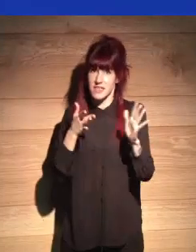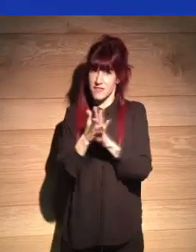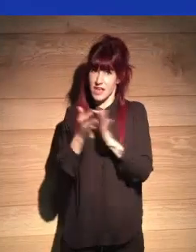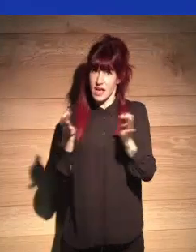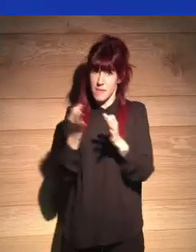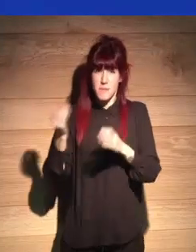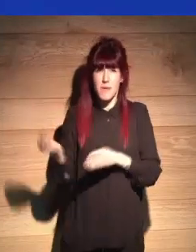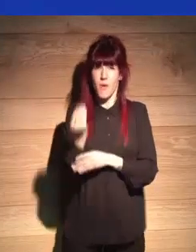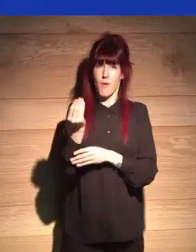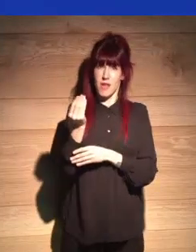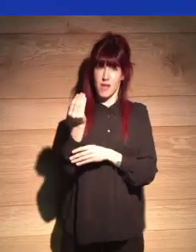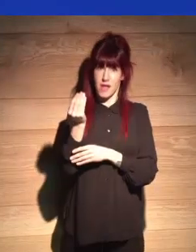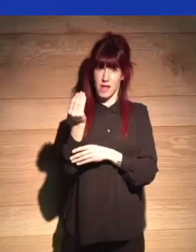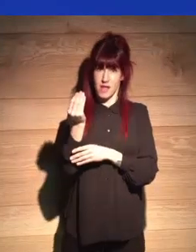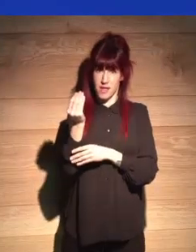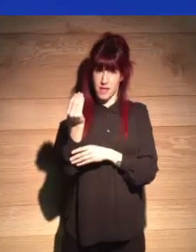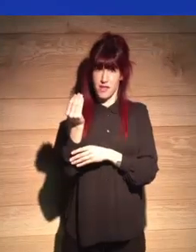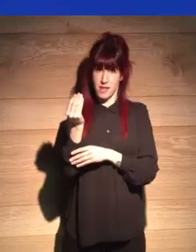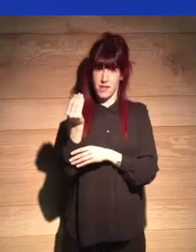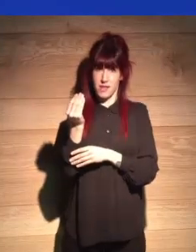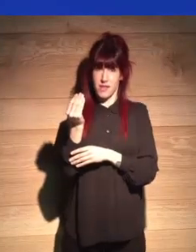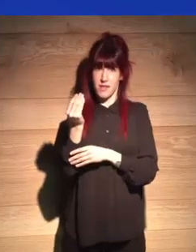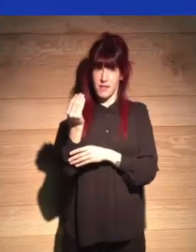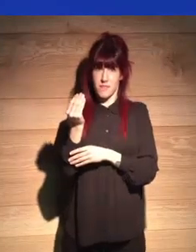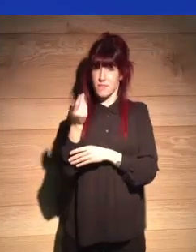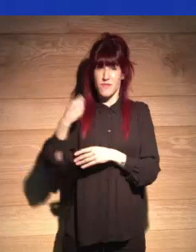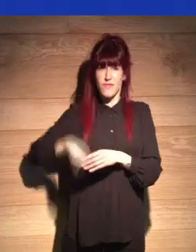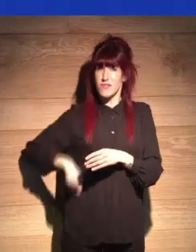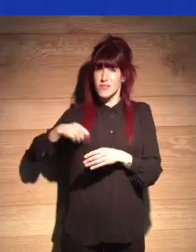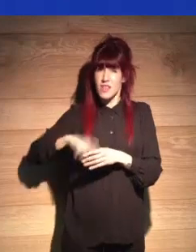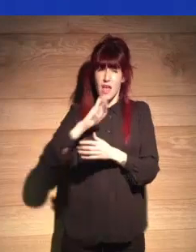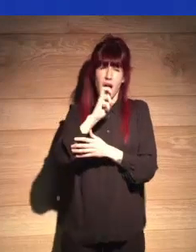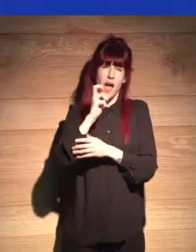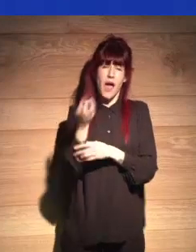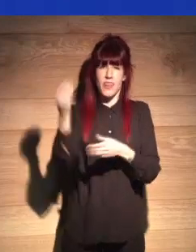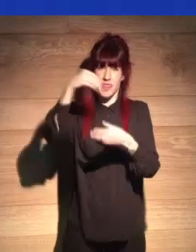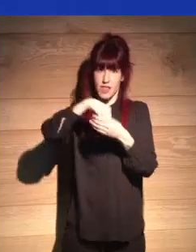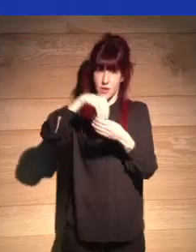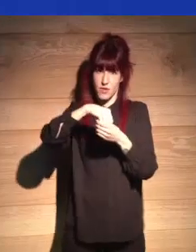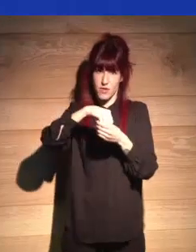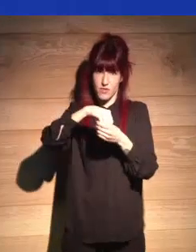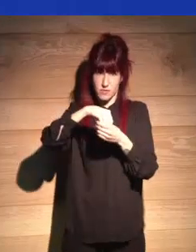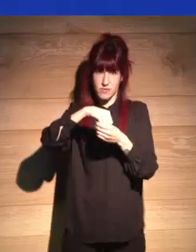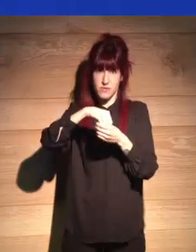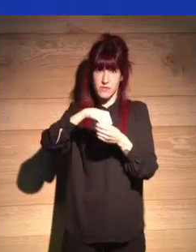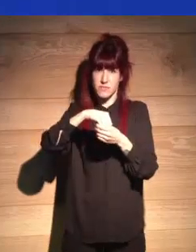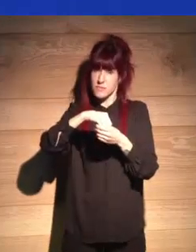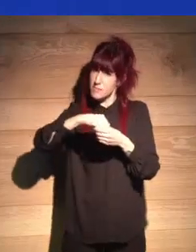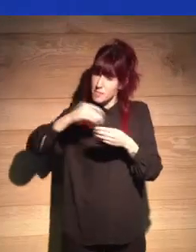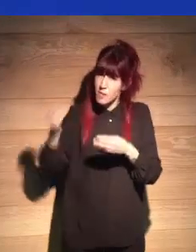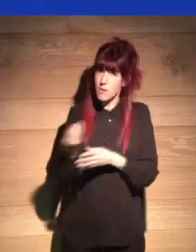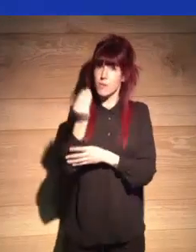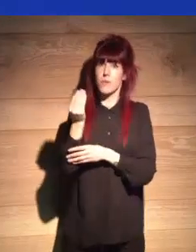with diversity. They are wealthier, they are more enriched with the multidisciplinarity and with